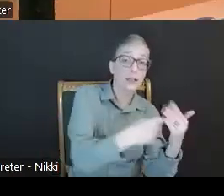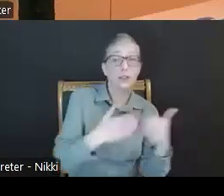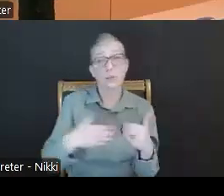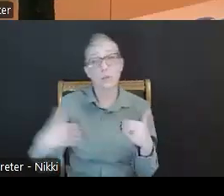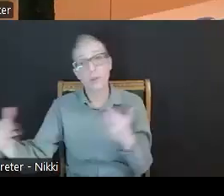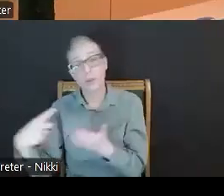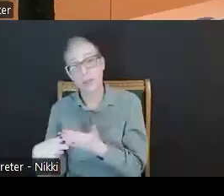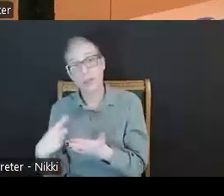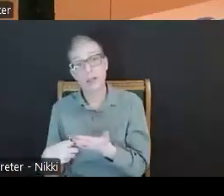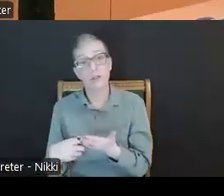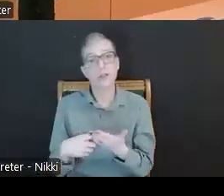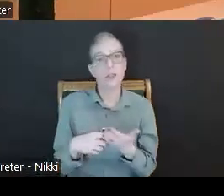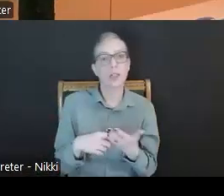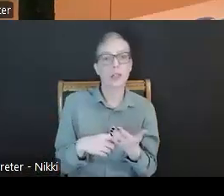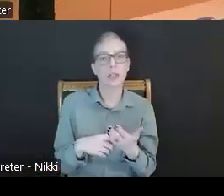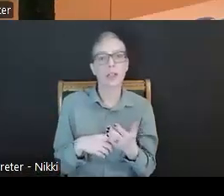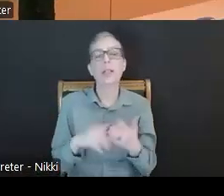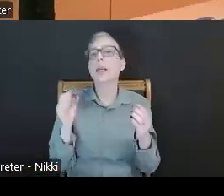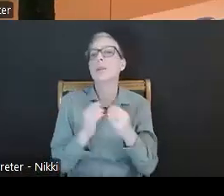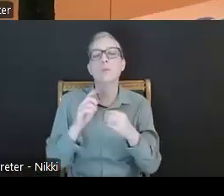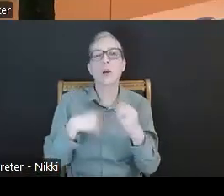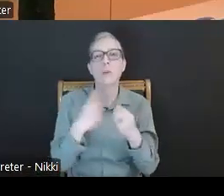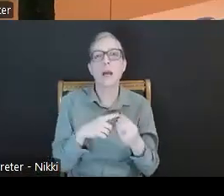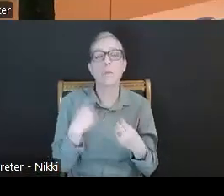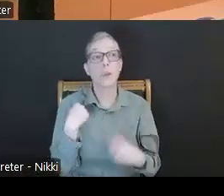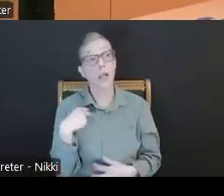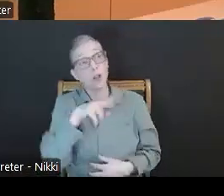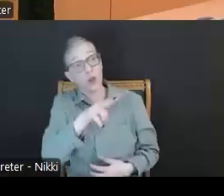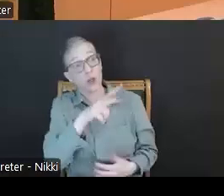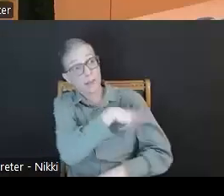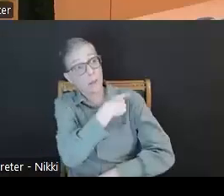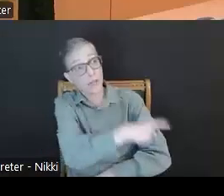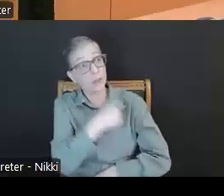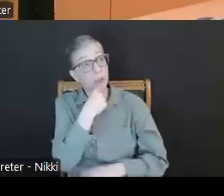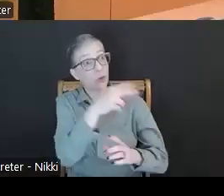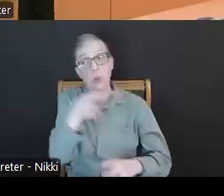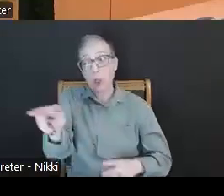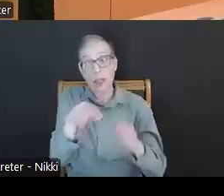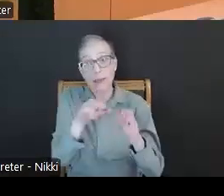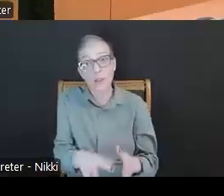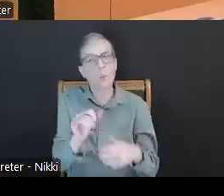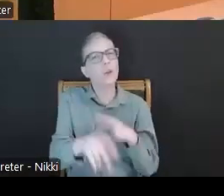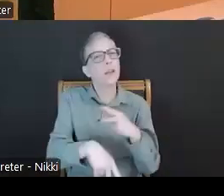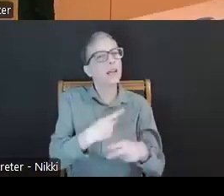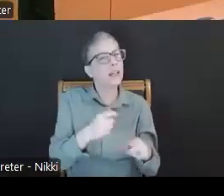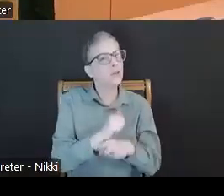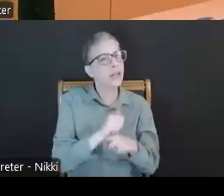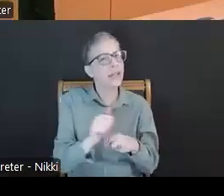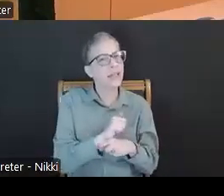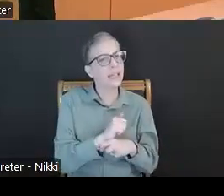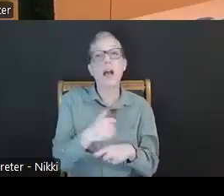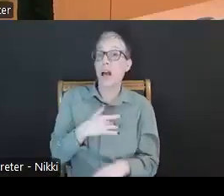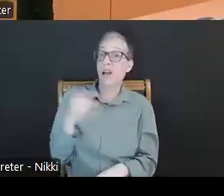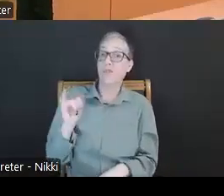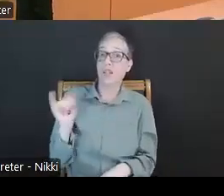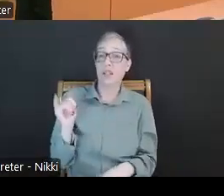training. Look at the patient, don't look at the interpreter kind of training. I feel like nowadays it would be very helpful to